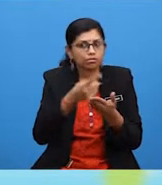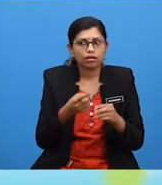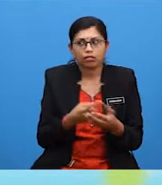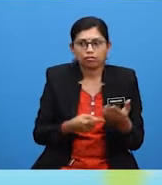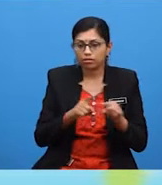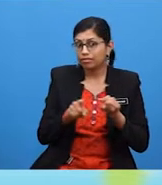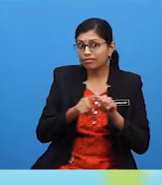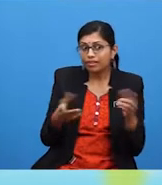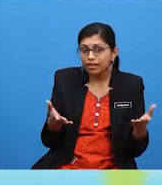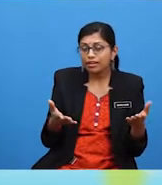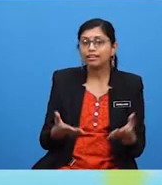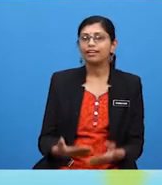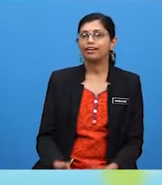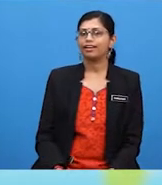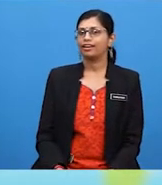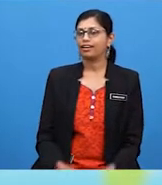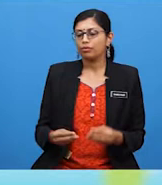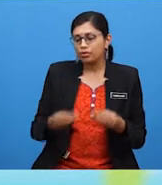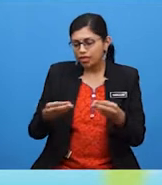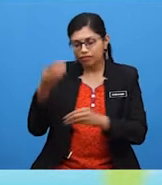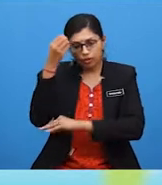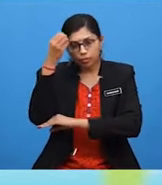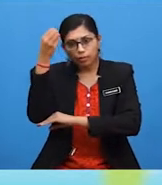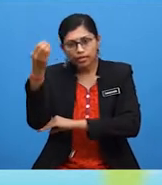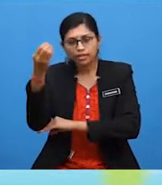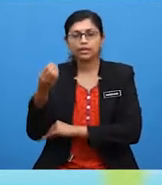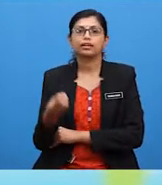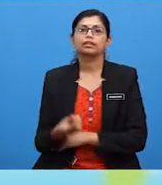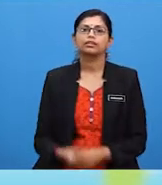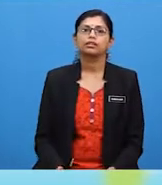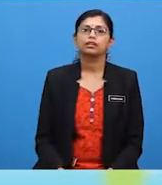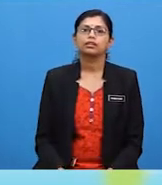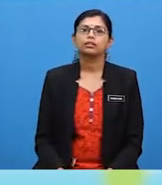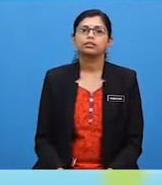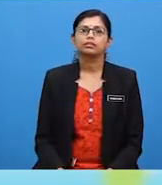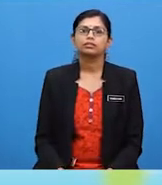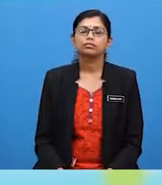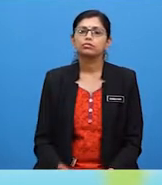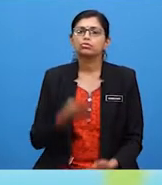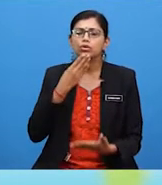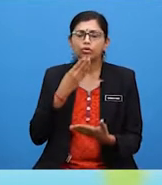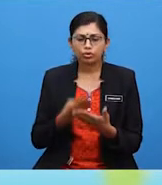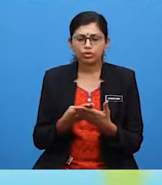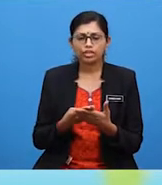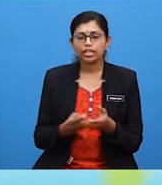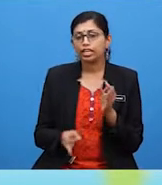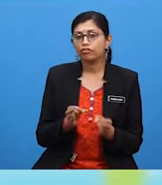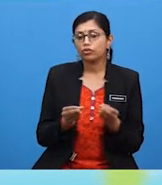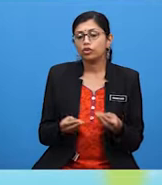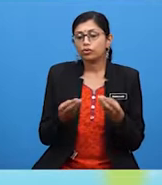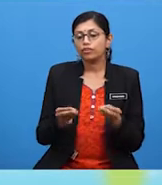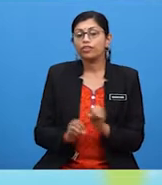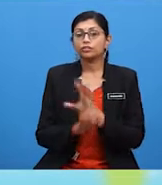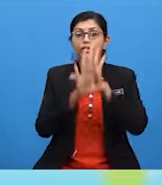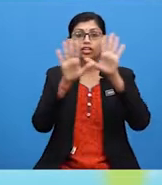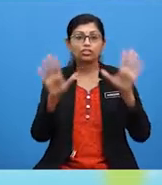different. When giving opinions too, it would be more effective to provide explanation for